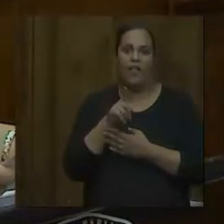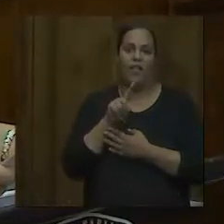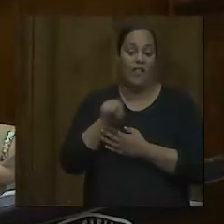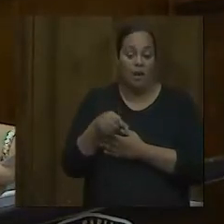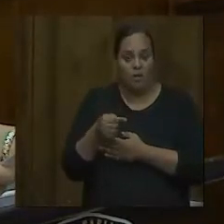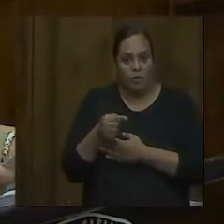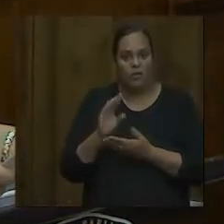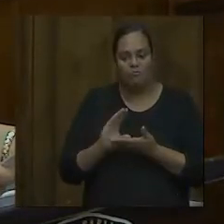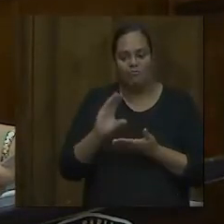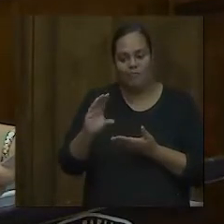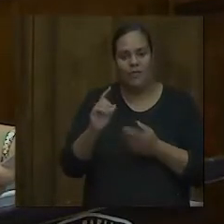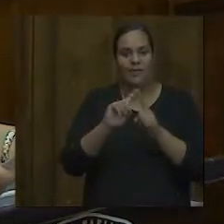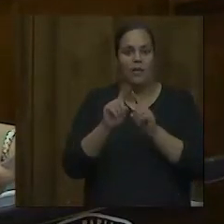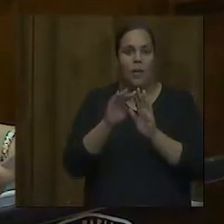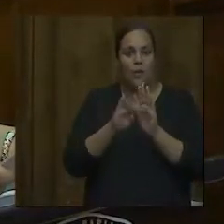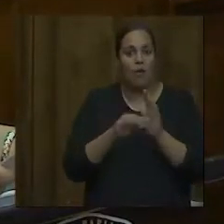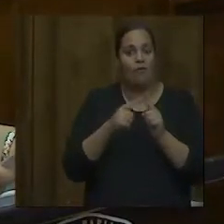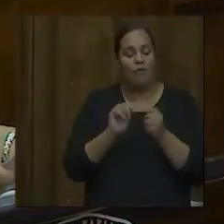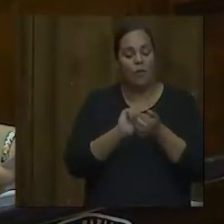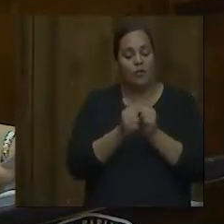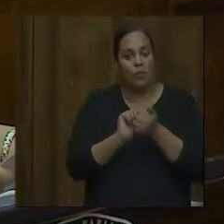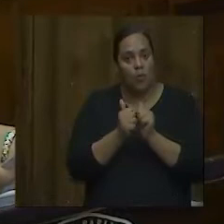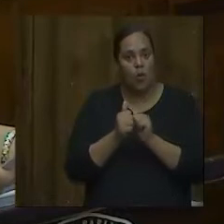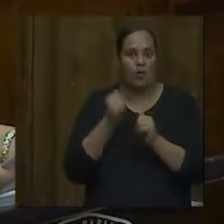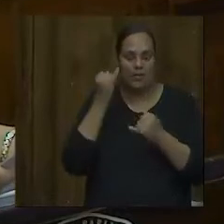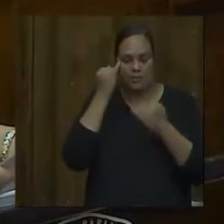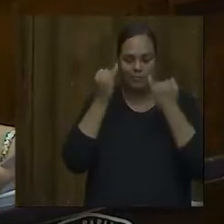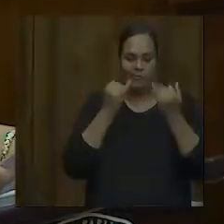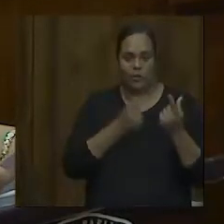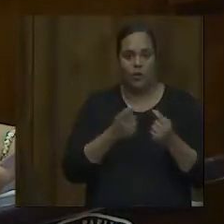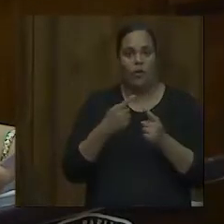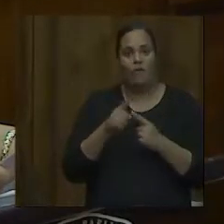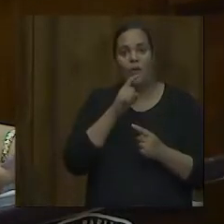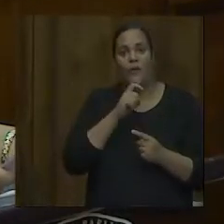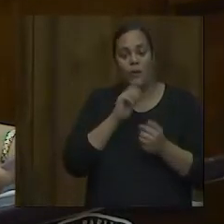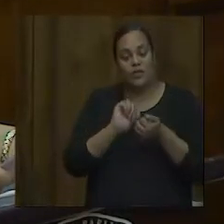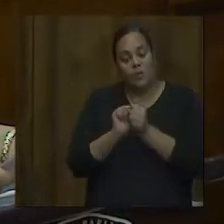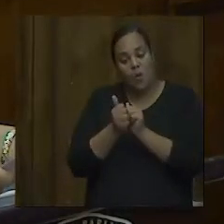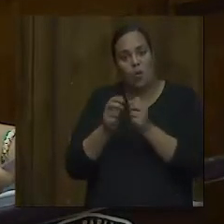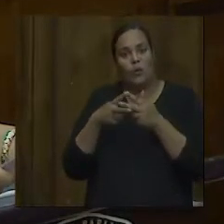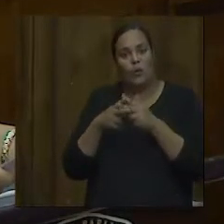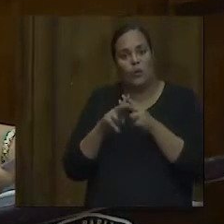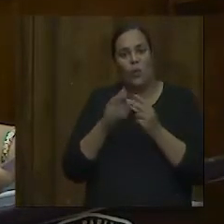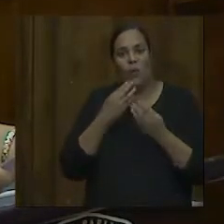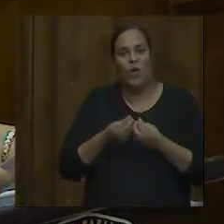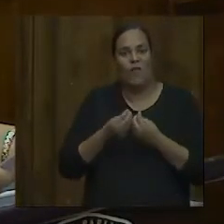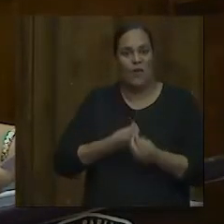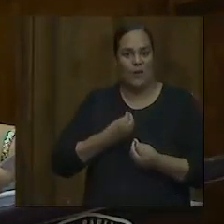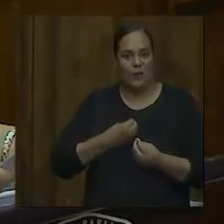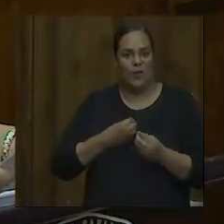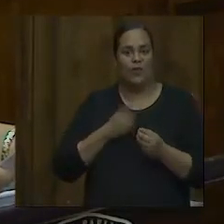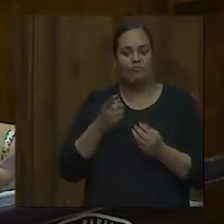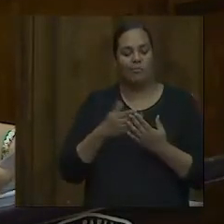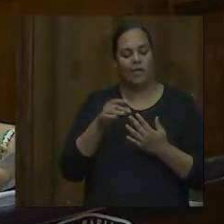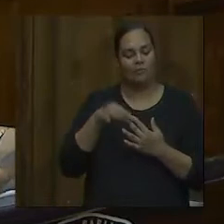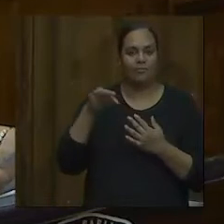$185,523,000 to Program 4 Sport and Recreation to use sport as a tool to offer our youth an